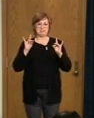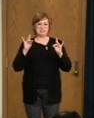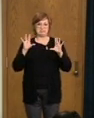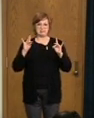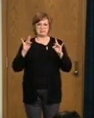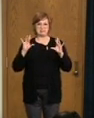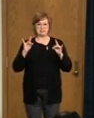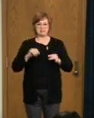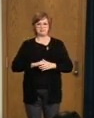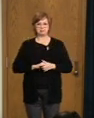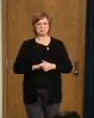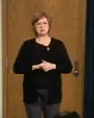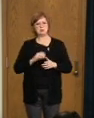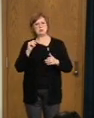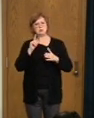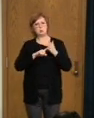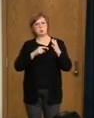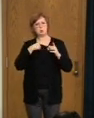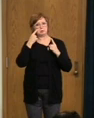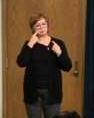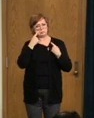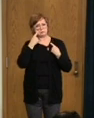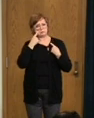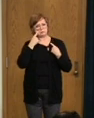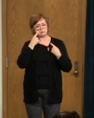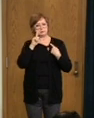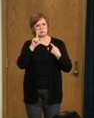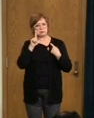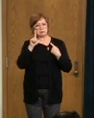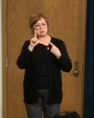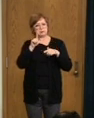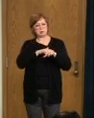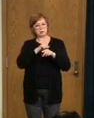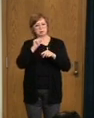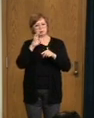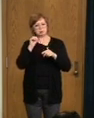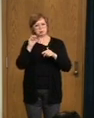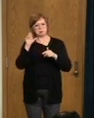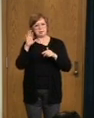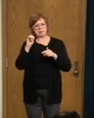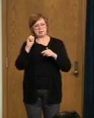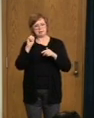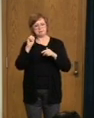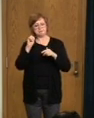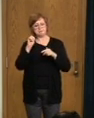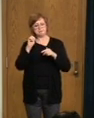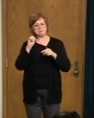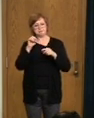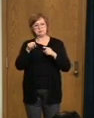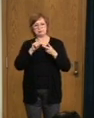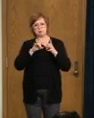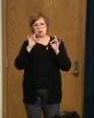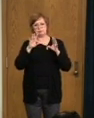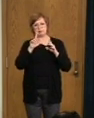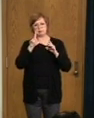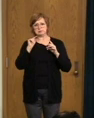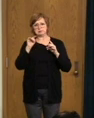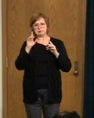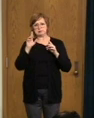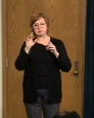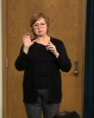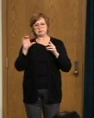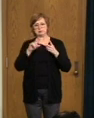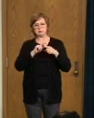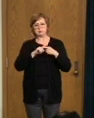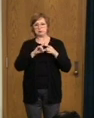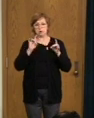tremendous tragedy that we're seeing in a long-term care facilities. It is devastating for, obviously, residents who are unwell, who have passed away.